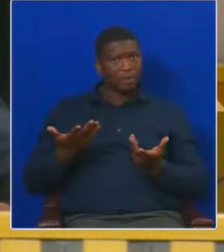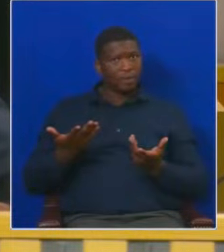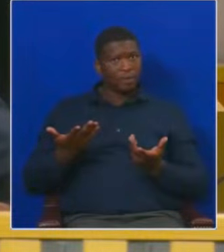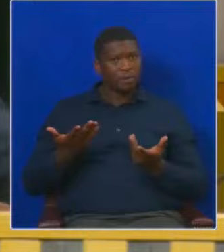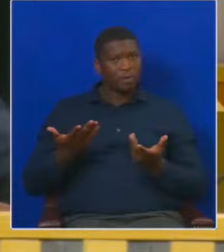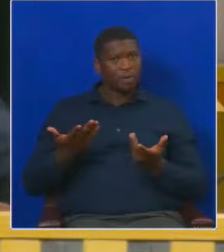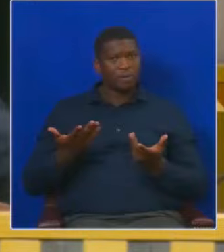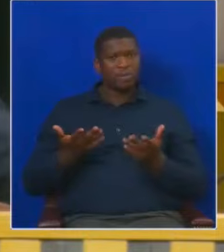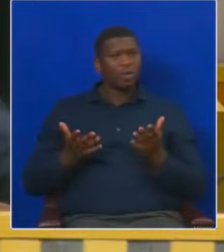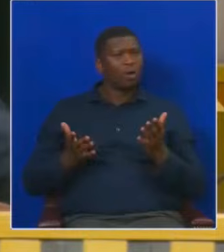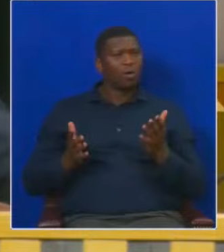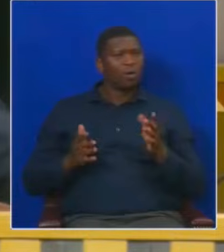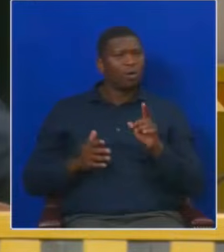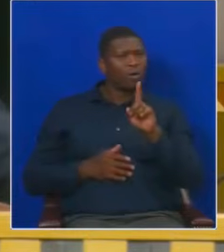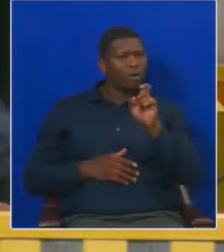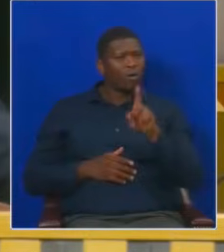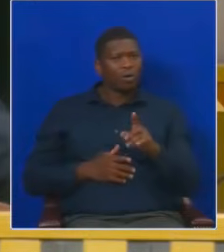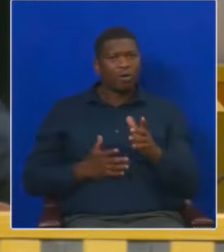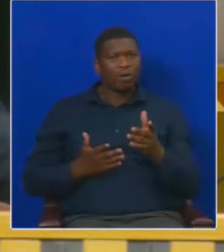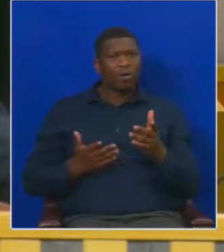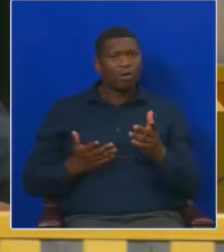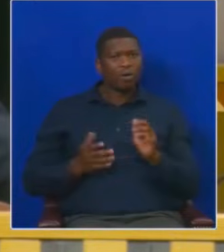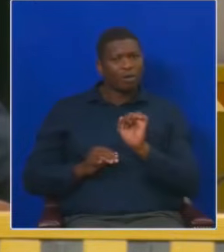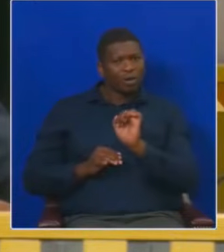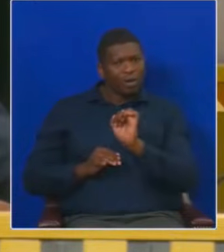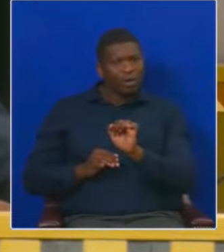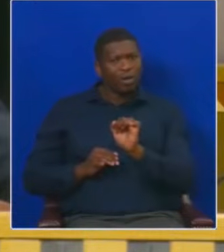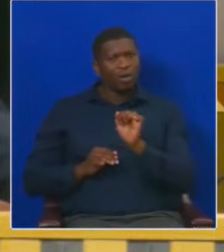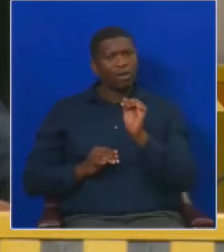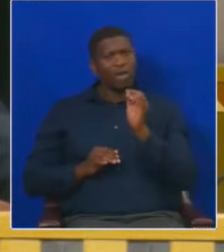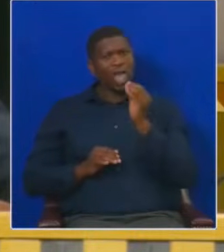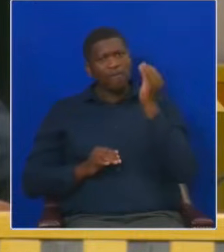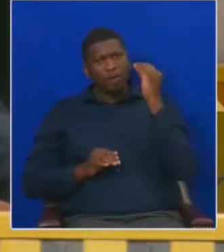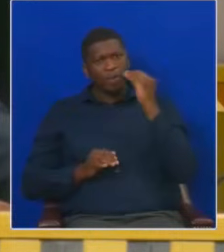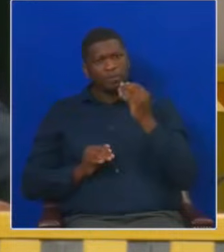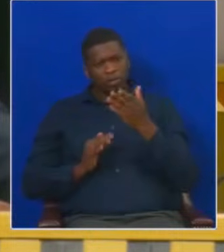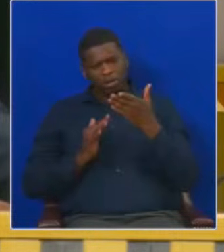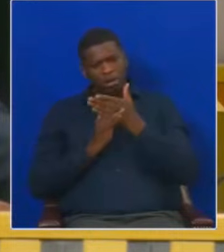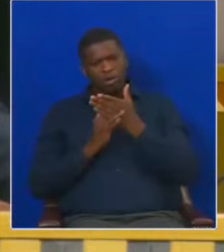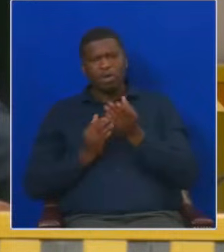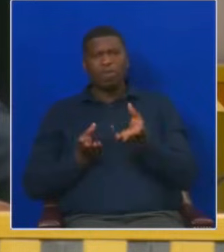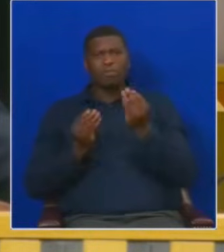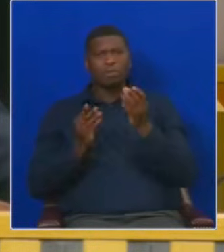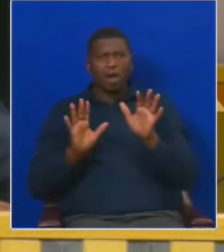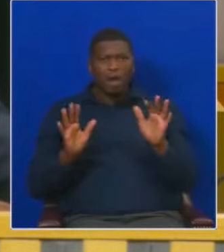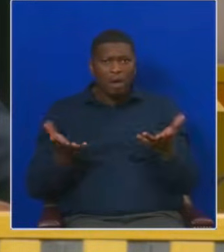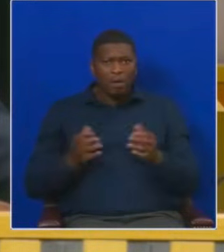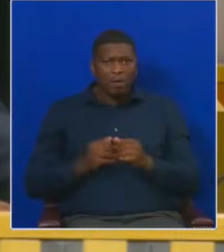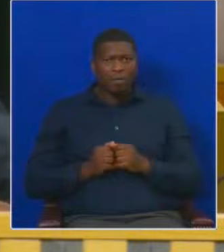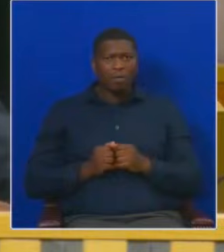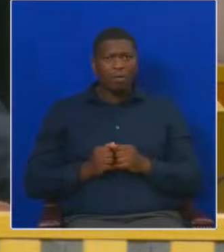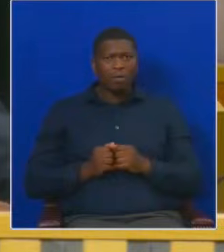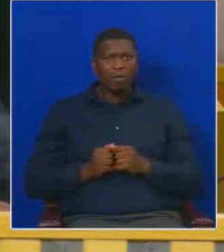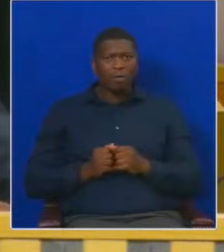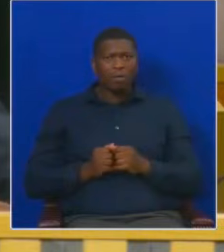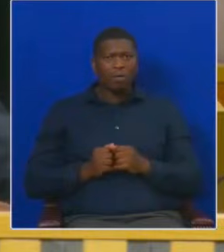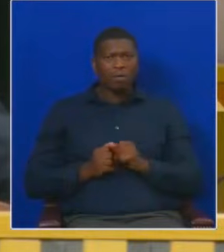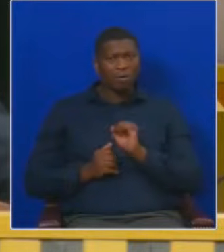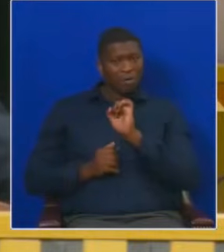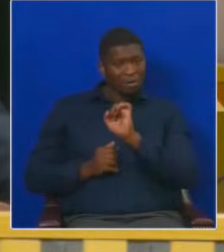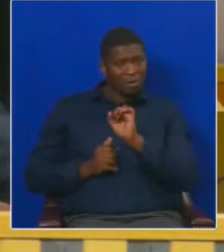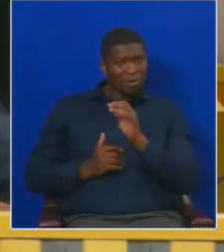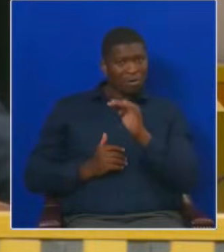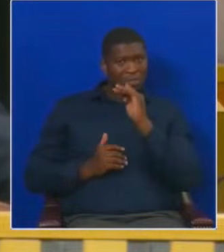How was access gained to that? Was that something other than what you sought